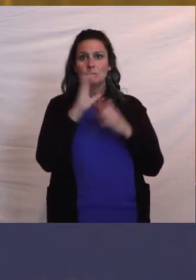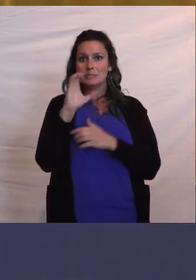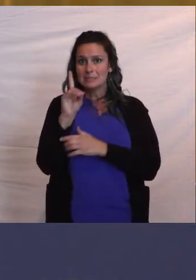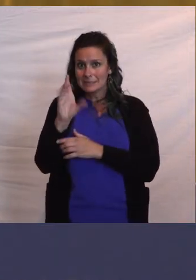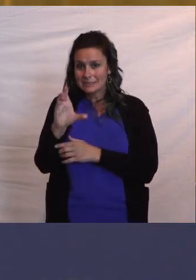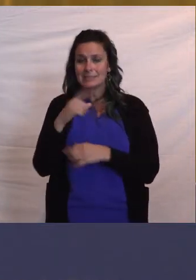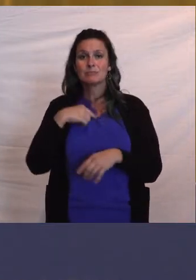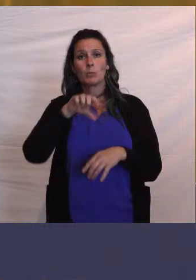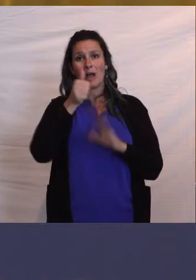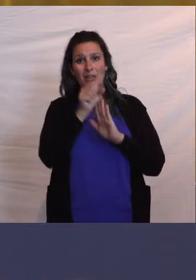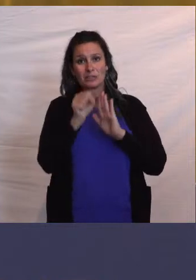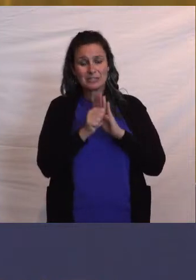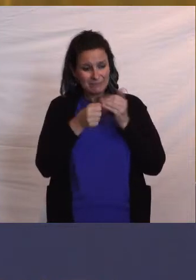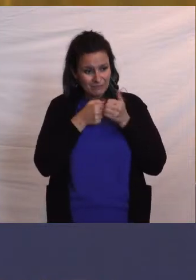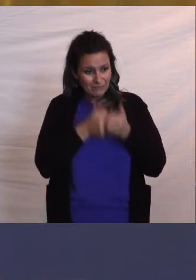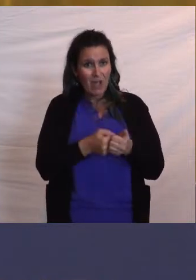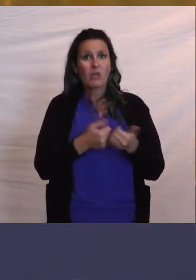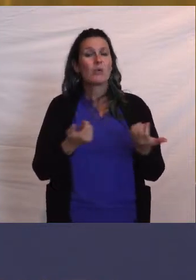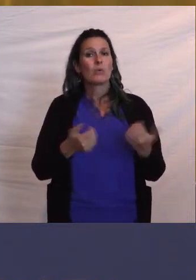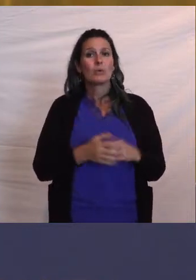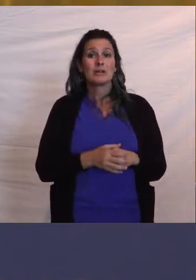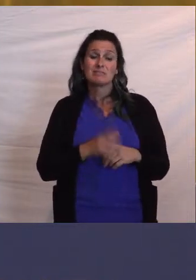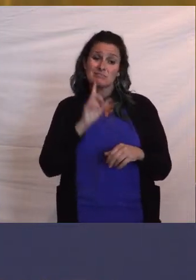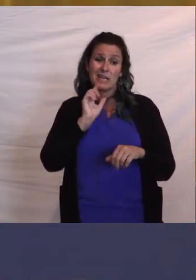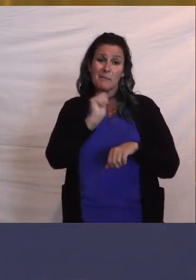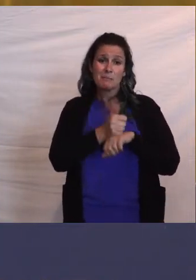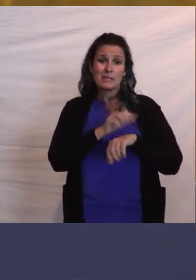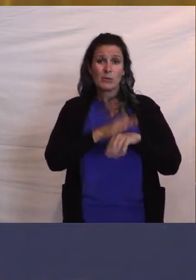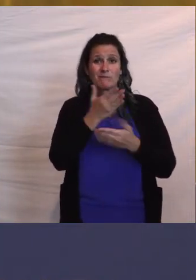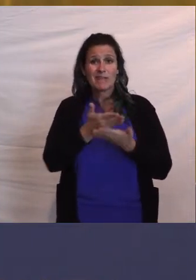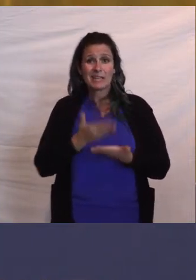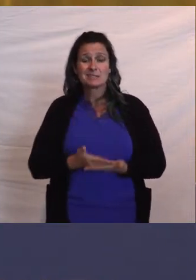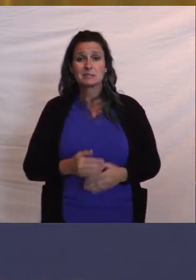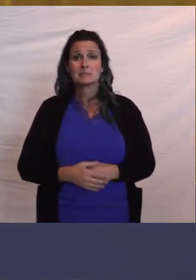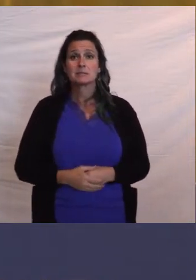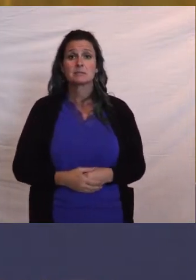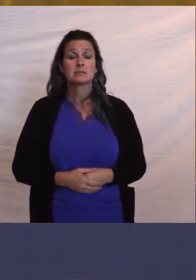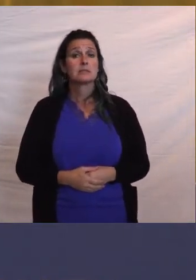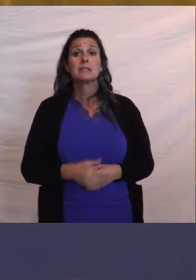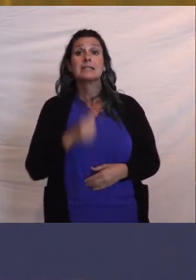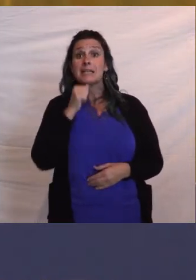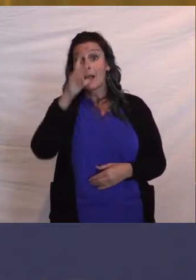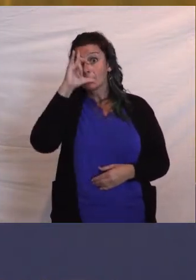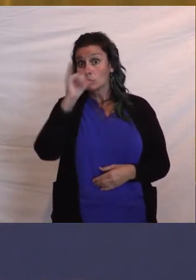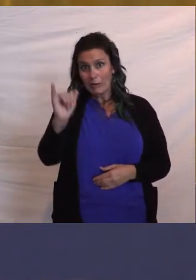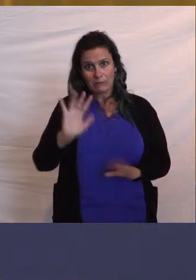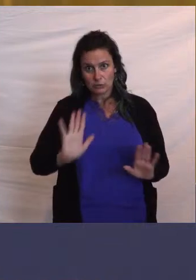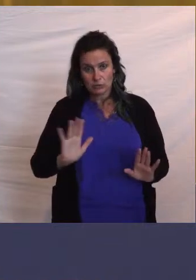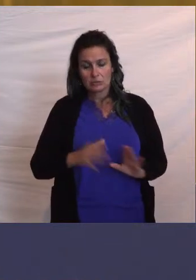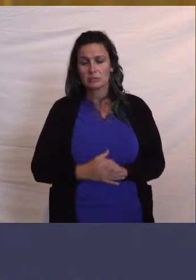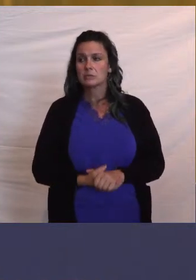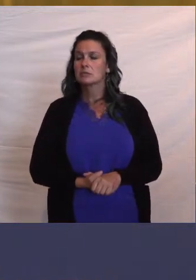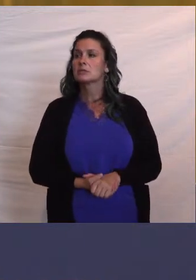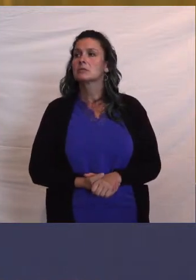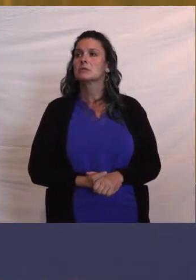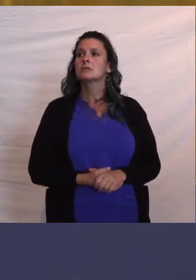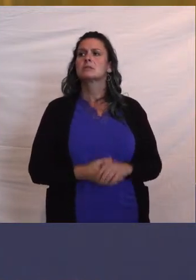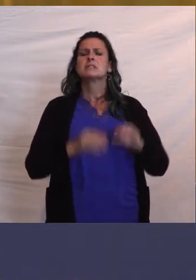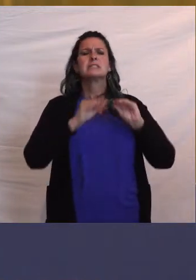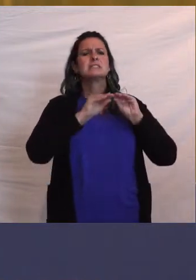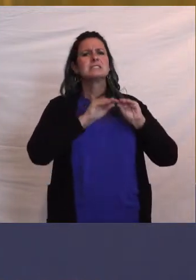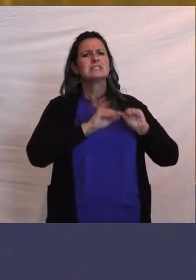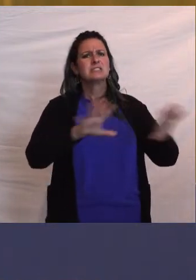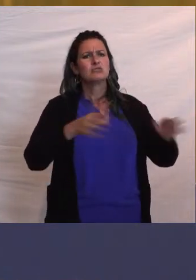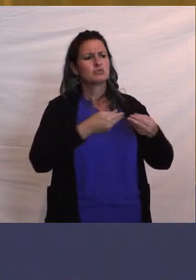our neighbors, and we're doing it based on the facts. And by the way, we're doing it not forever, please God. In terms of distribution